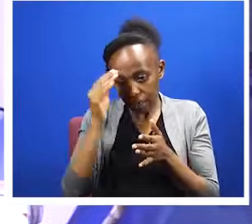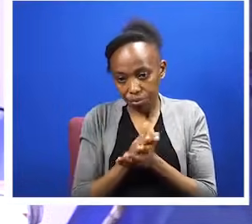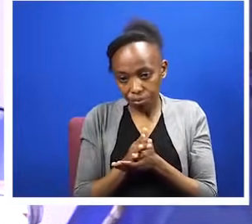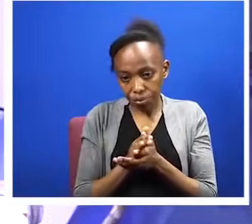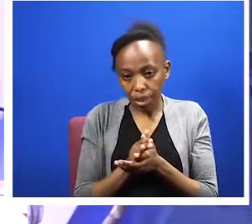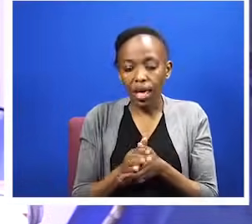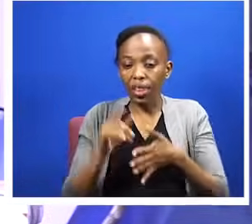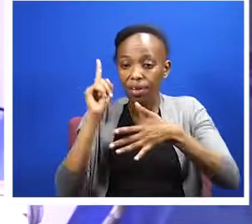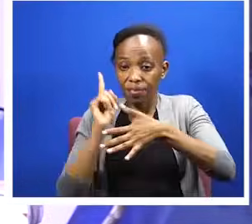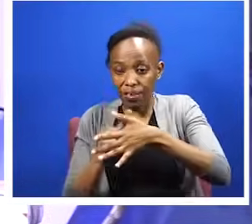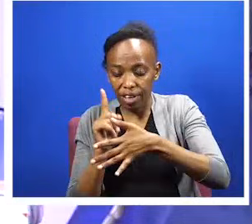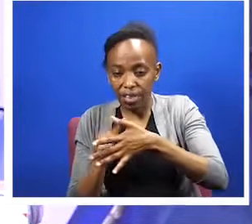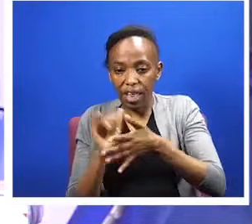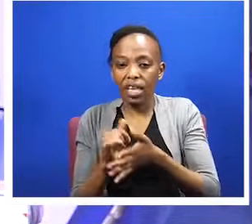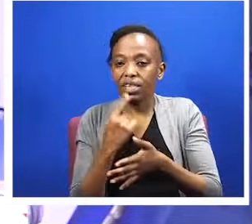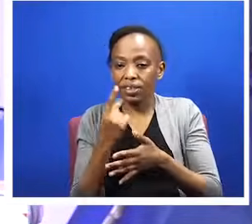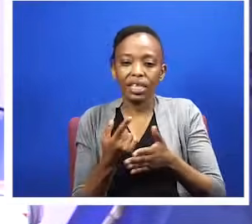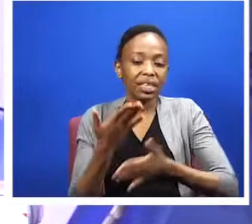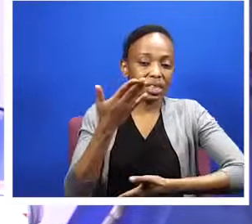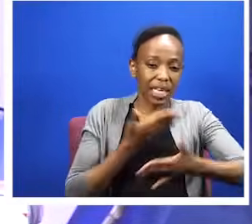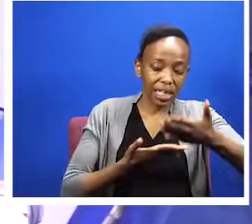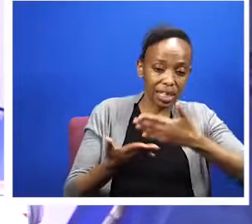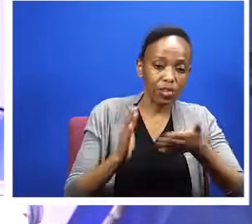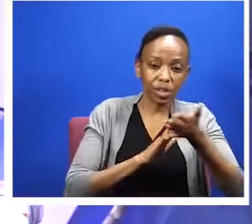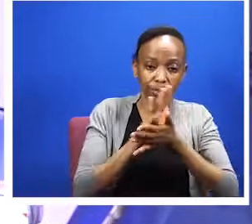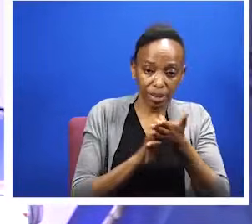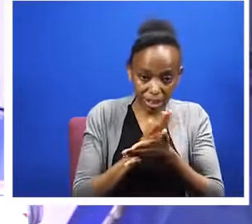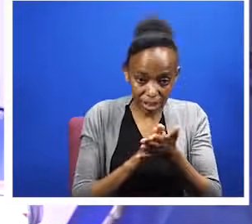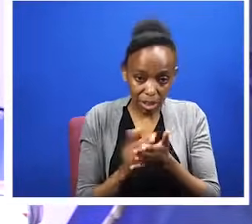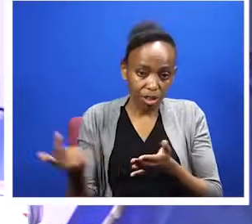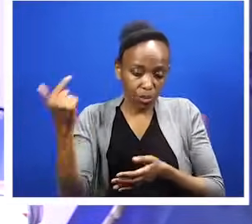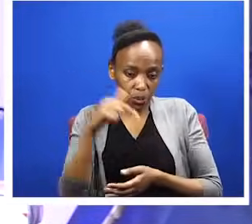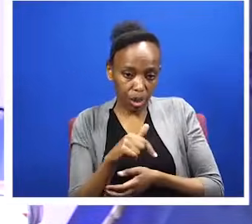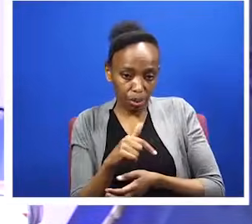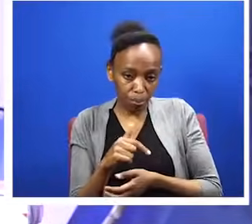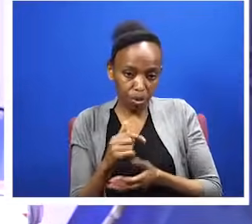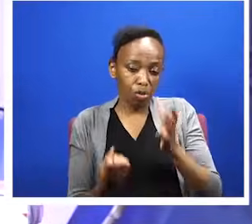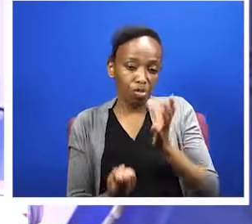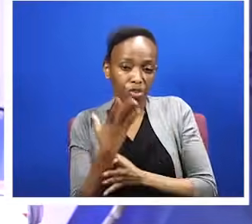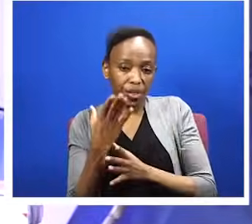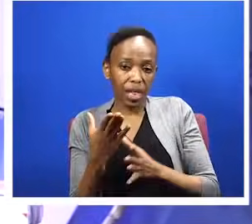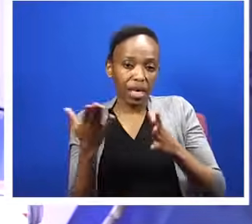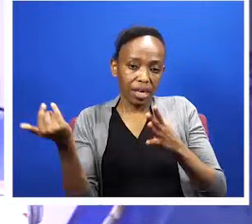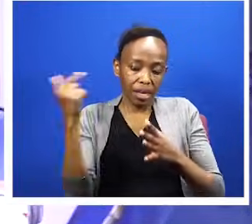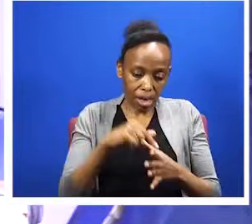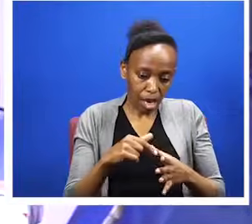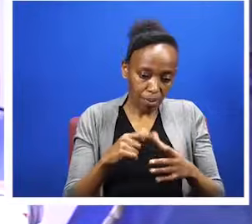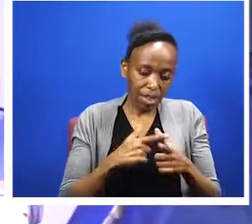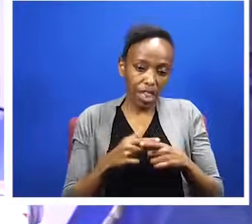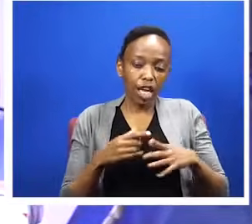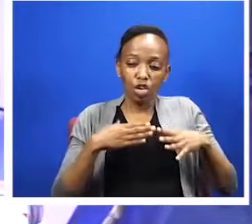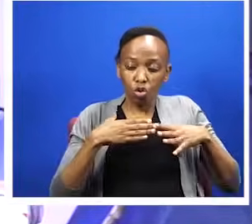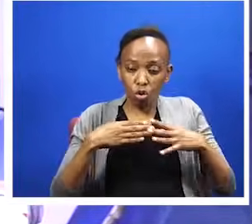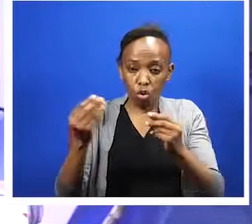the fifth stage, which I've said is engage, was basically to come forth, come and go forth. That was our